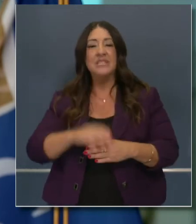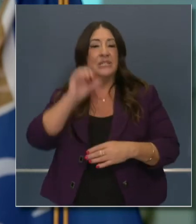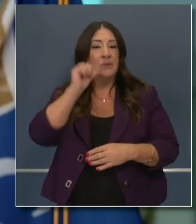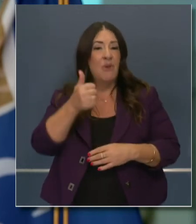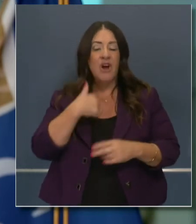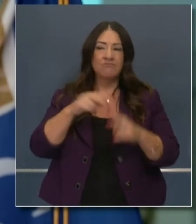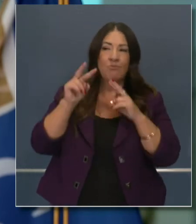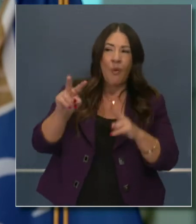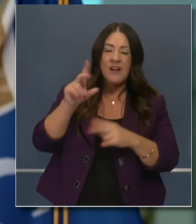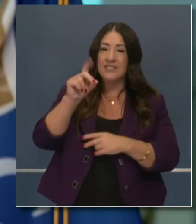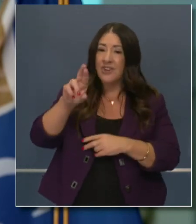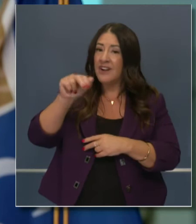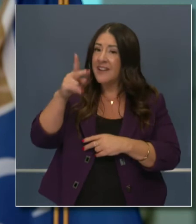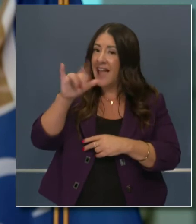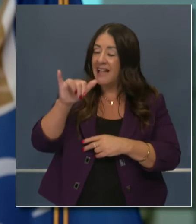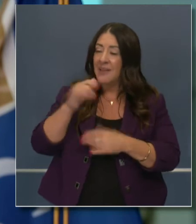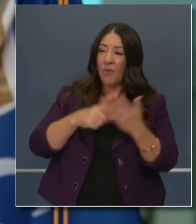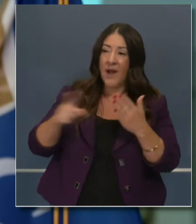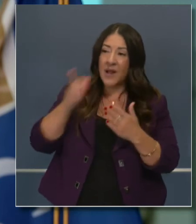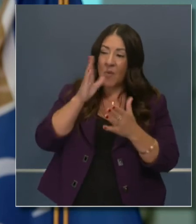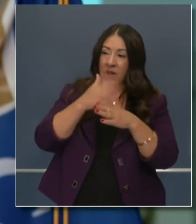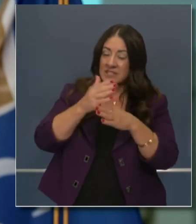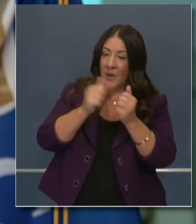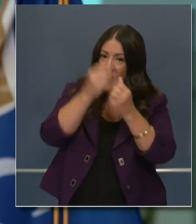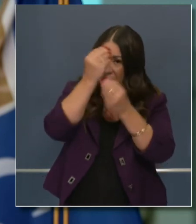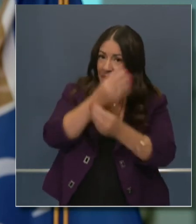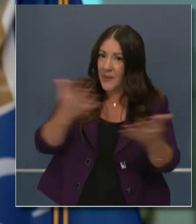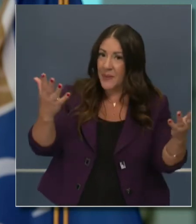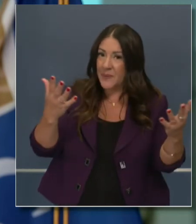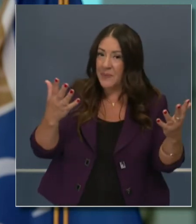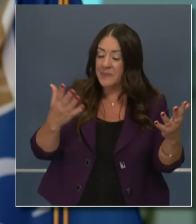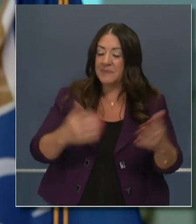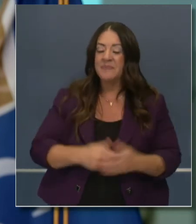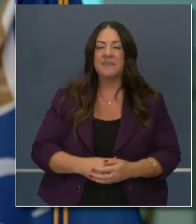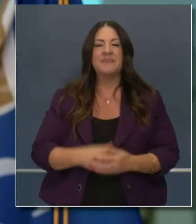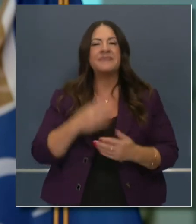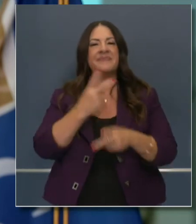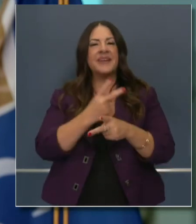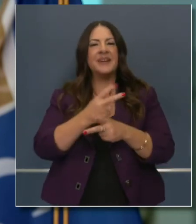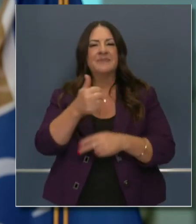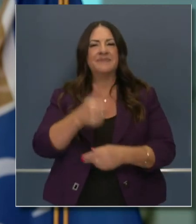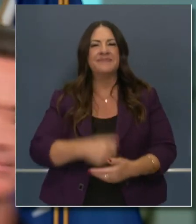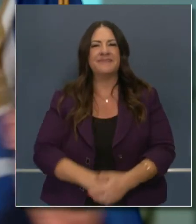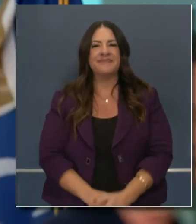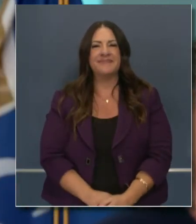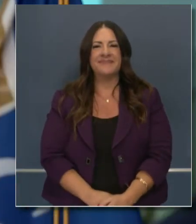to Dr. Galley updating you as it relates to our tiered status as well. Take care.